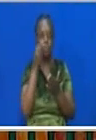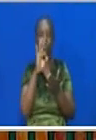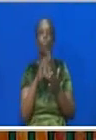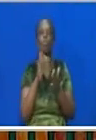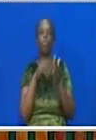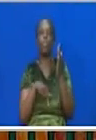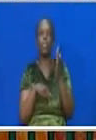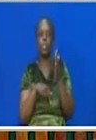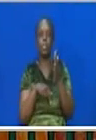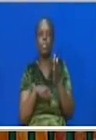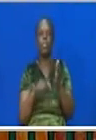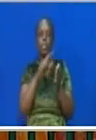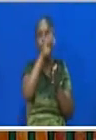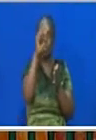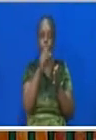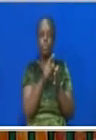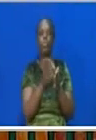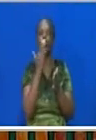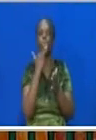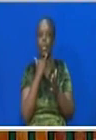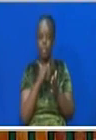what the question requires.